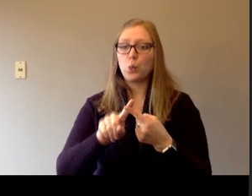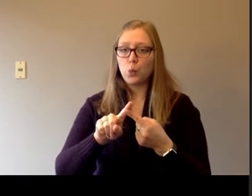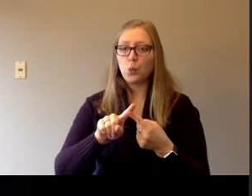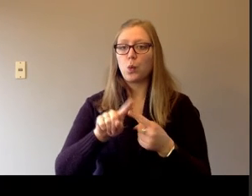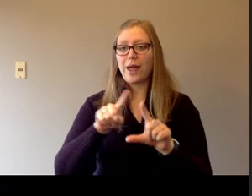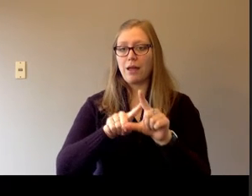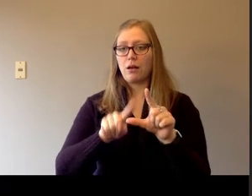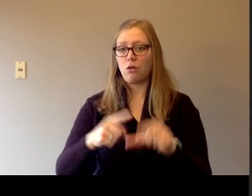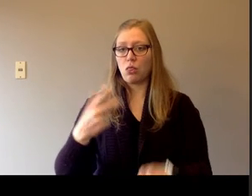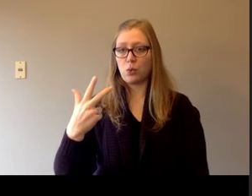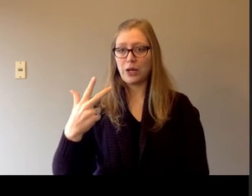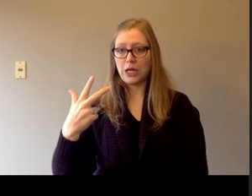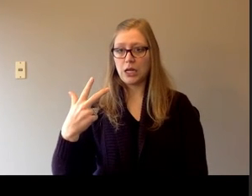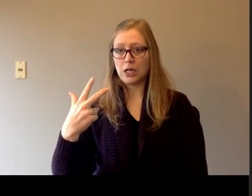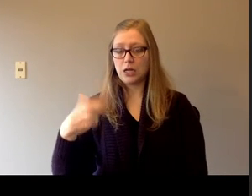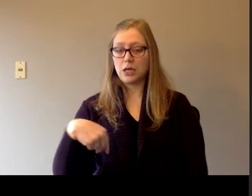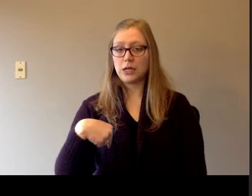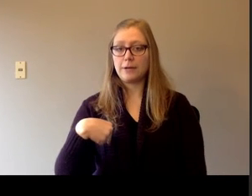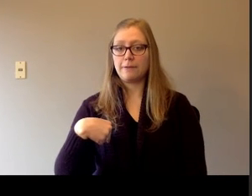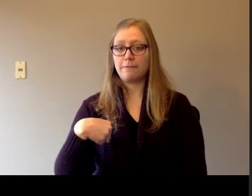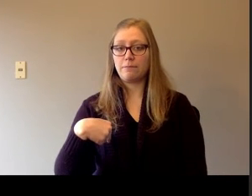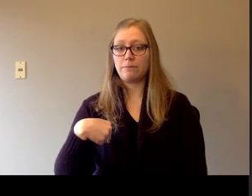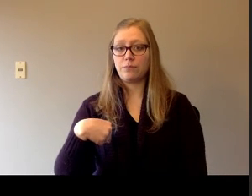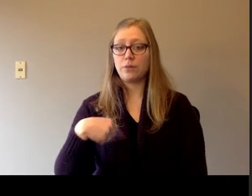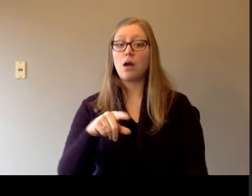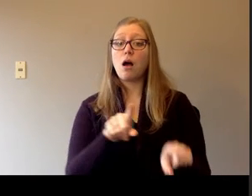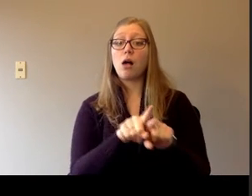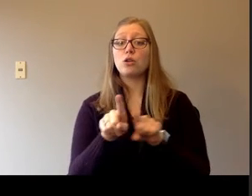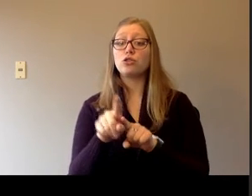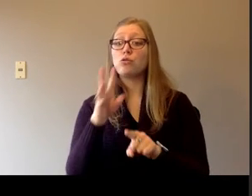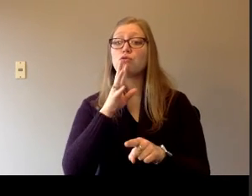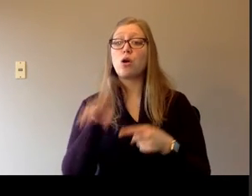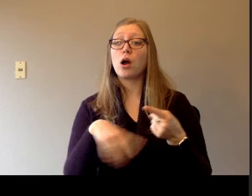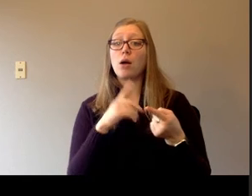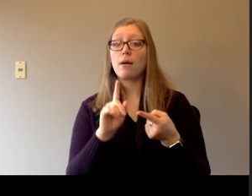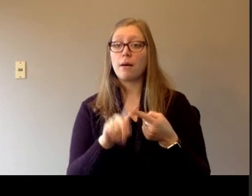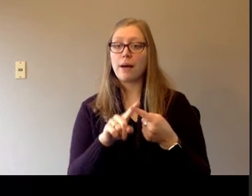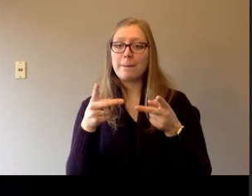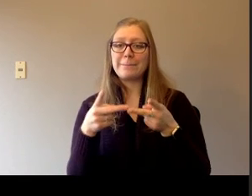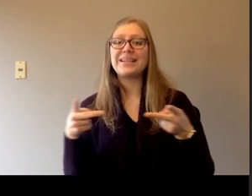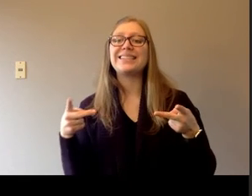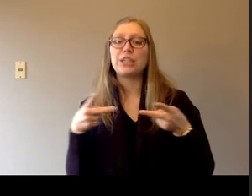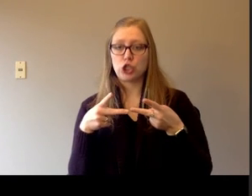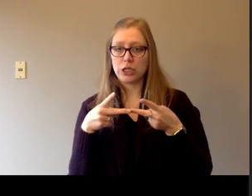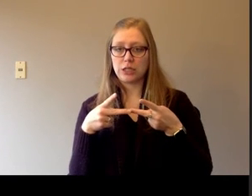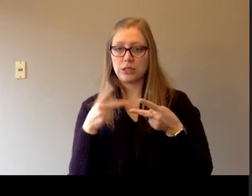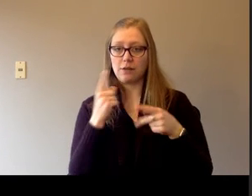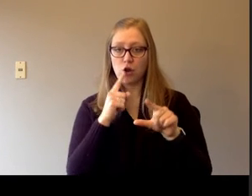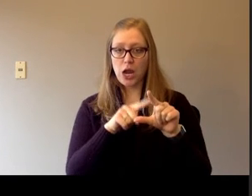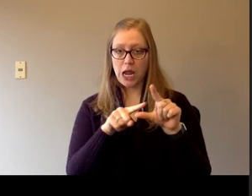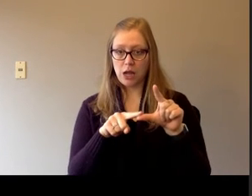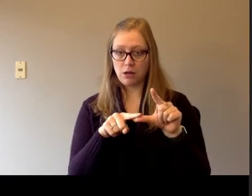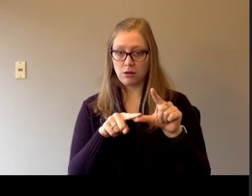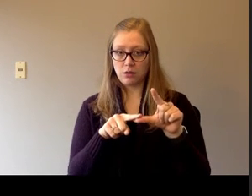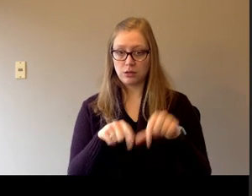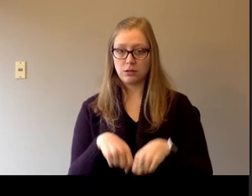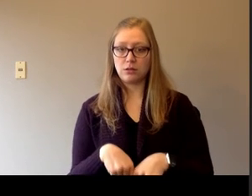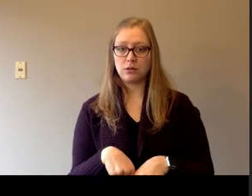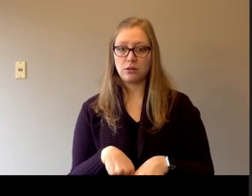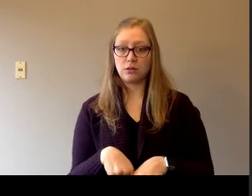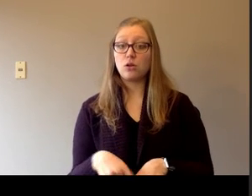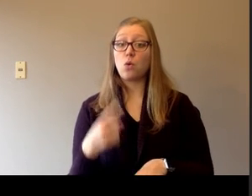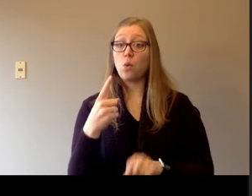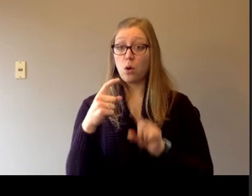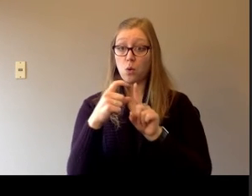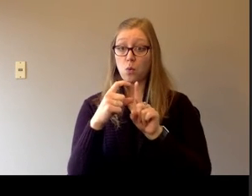We also talk about the relative positions of the angles. And so the word that we're going to talk about